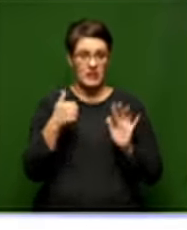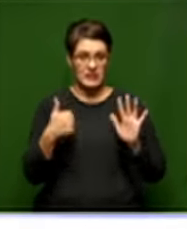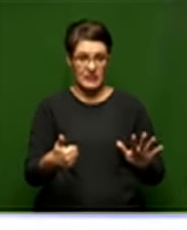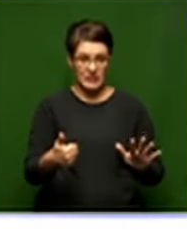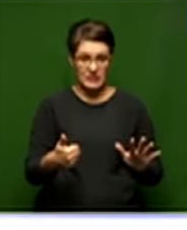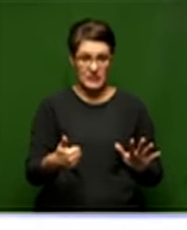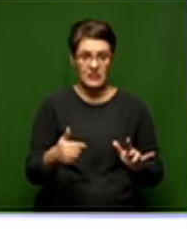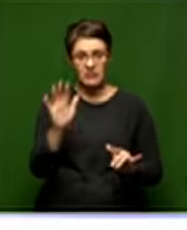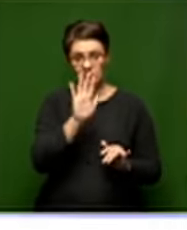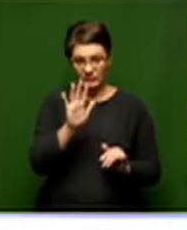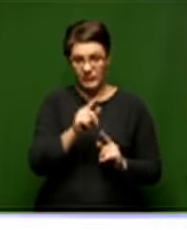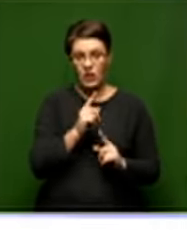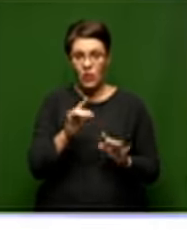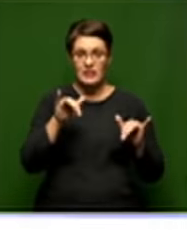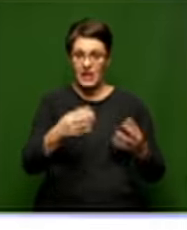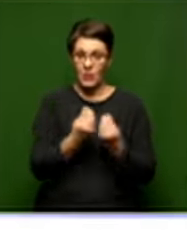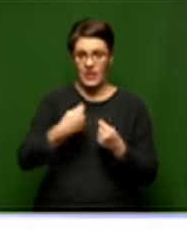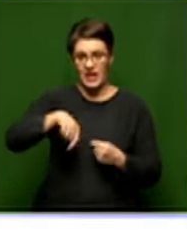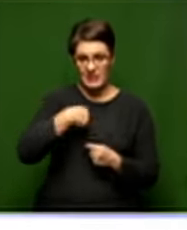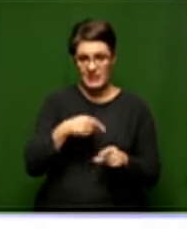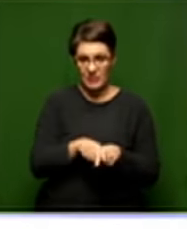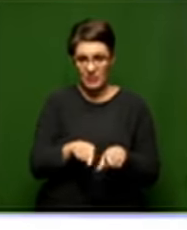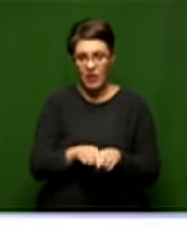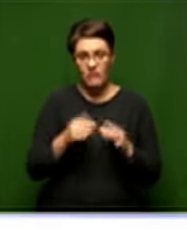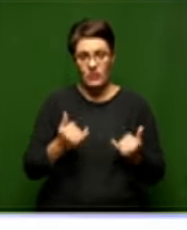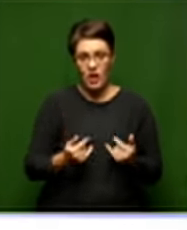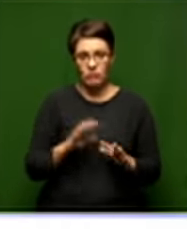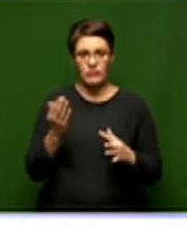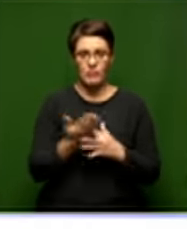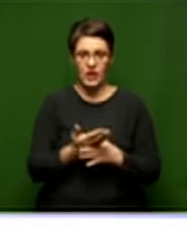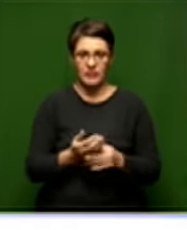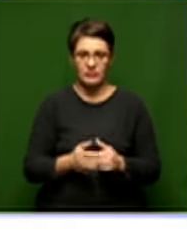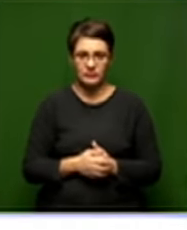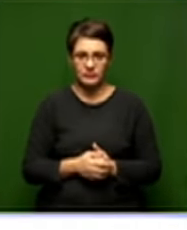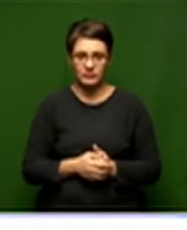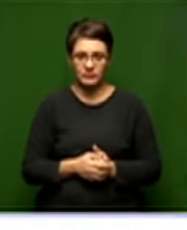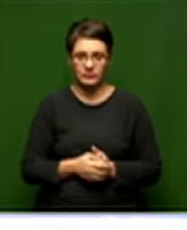6, quarter past 20 past 6, so stay with us for that as well. But for now, let's take a quick break.